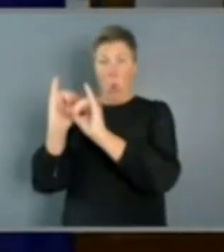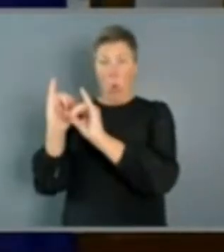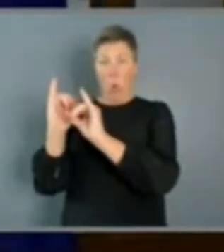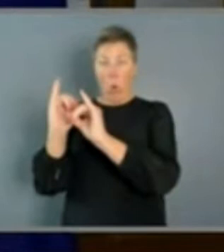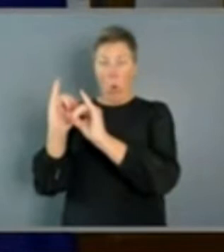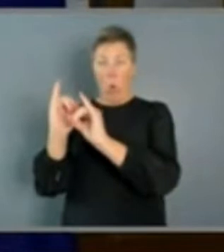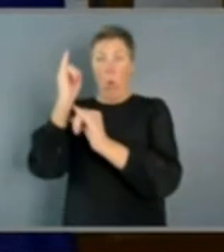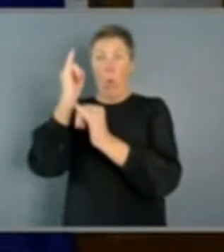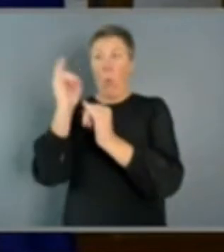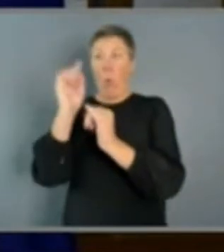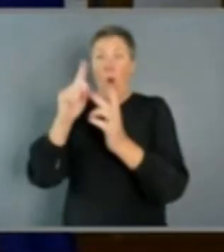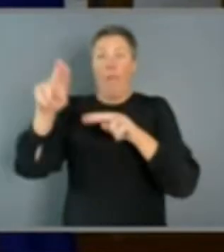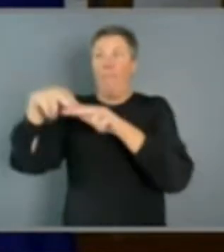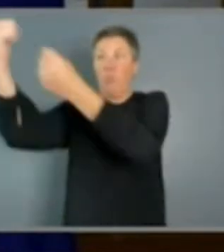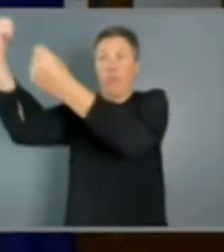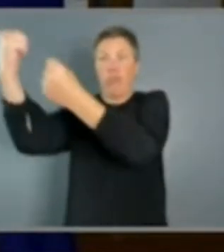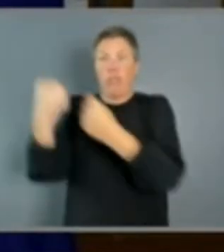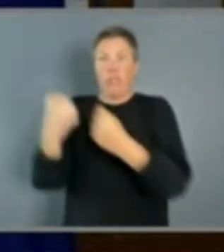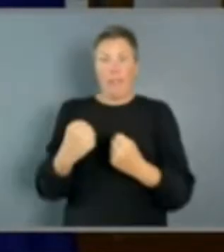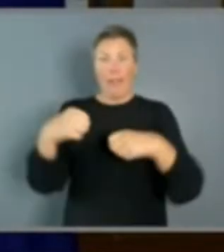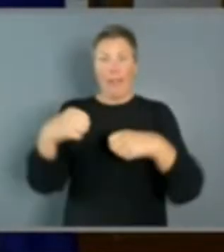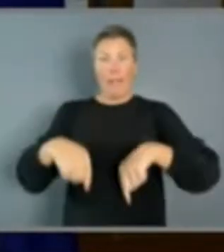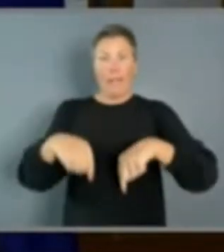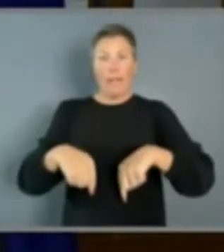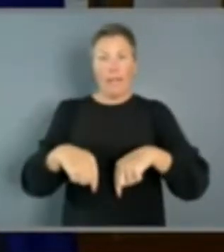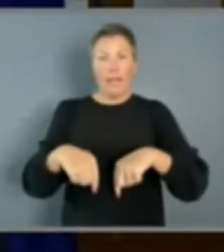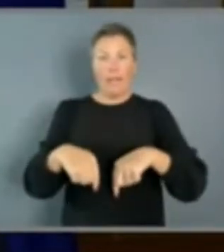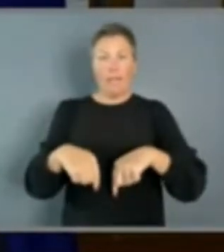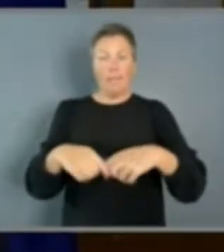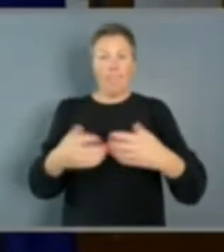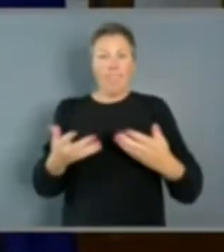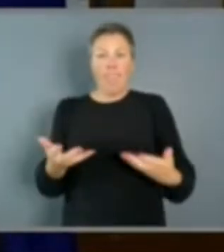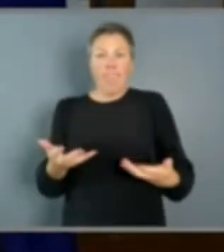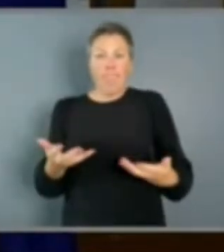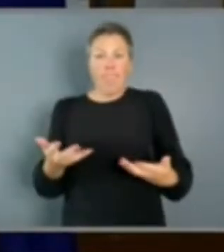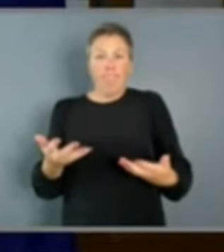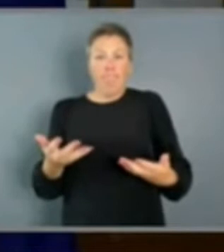region. If there was a PNG strain to develop, for example, we don't have any